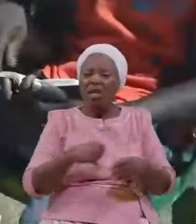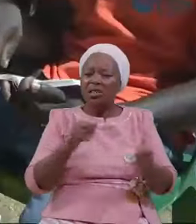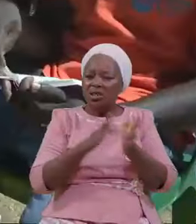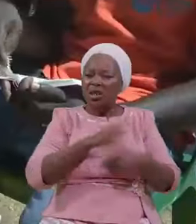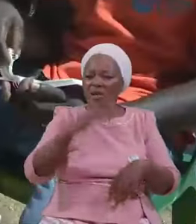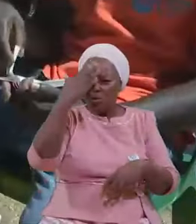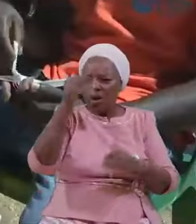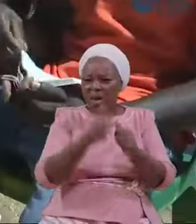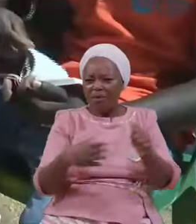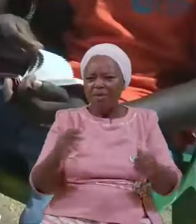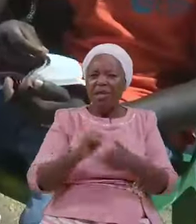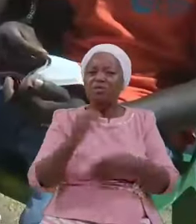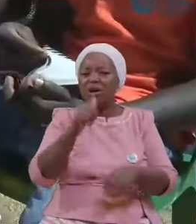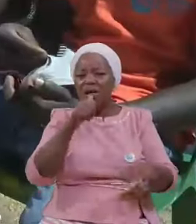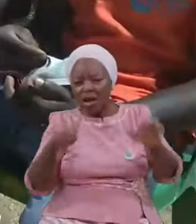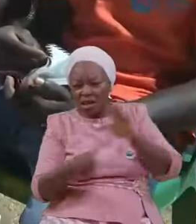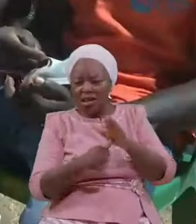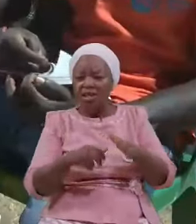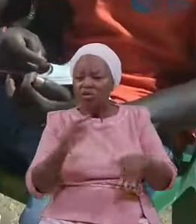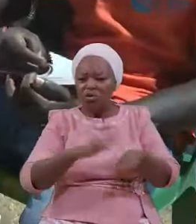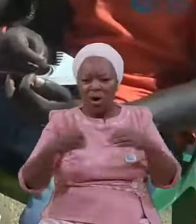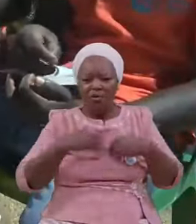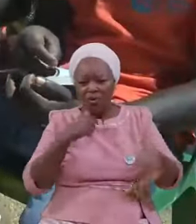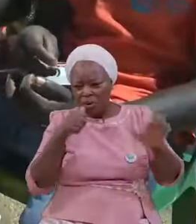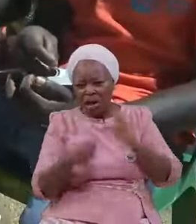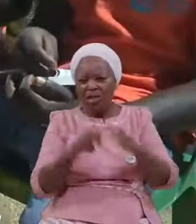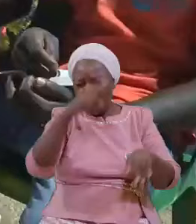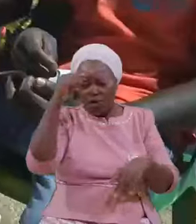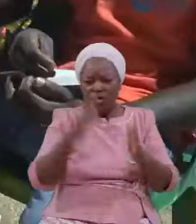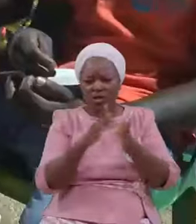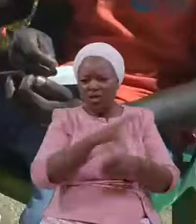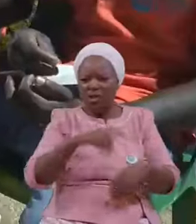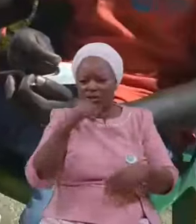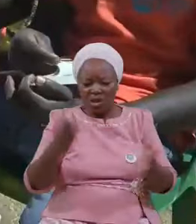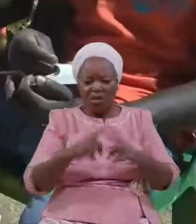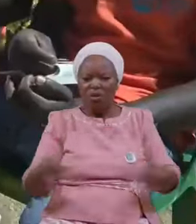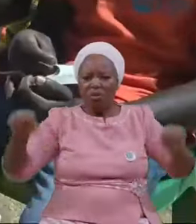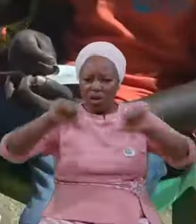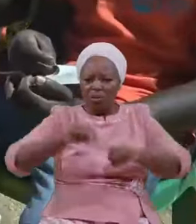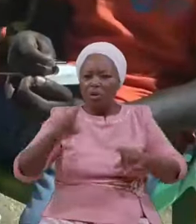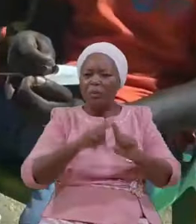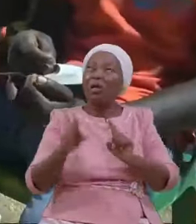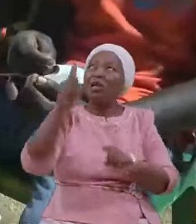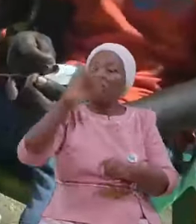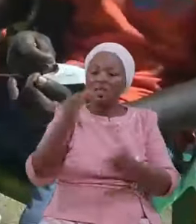here to condemn you. He's here to cleanse you up. I didn't hear your amen